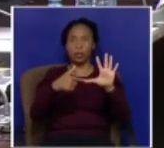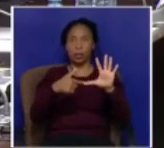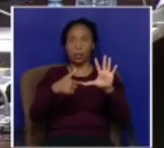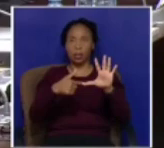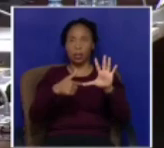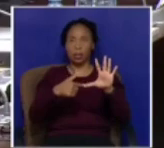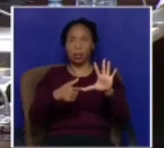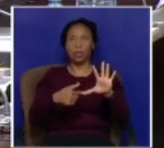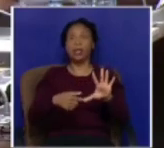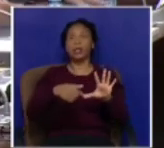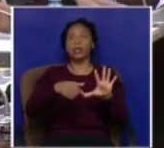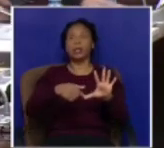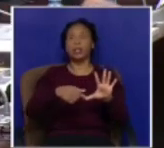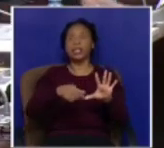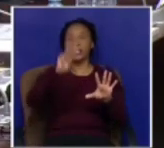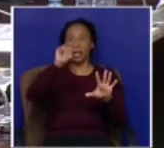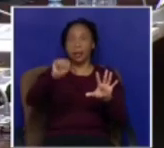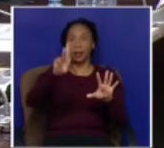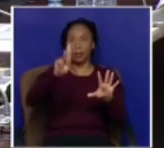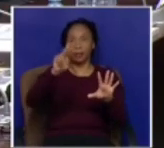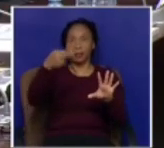Mkhize Ntombenhle.